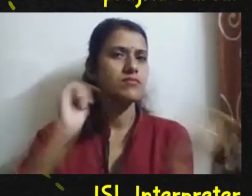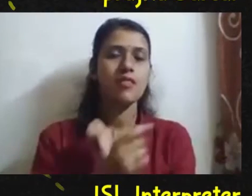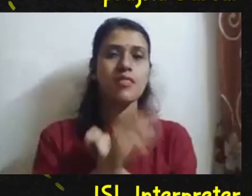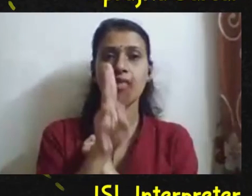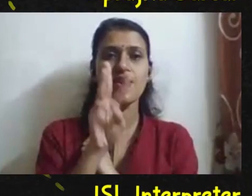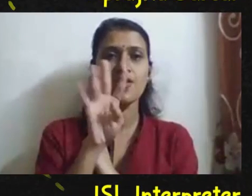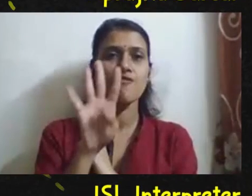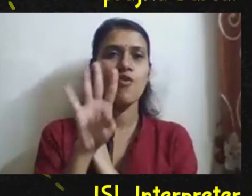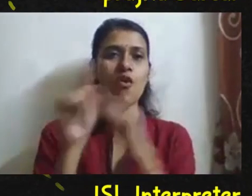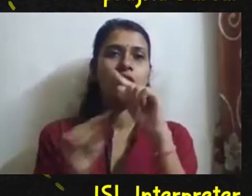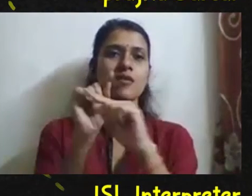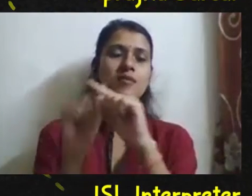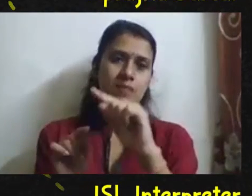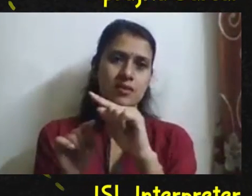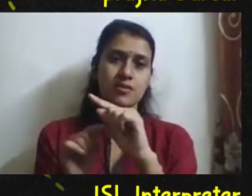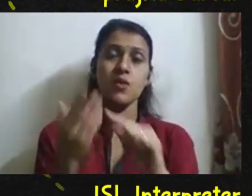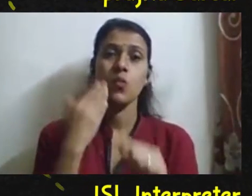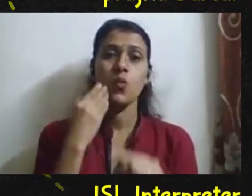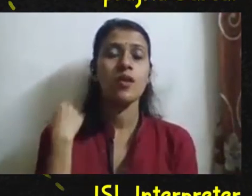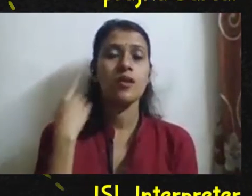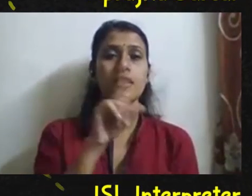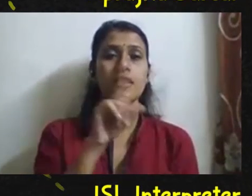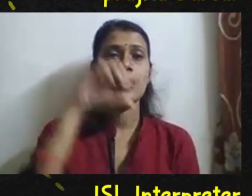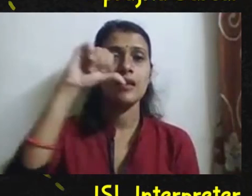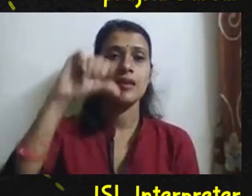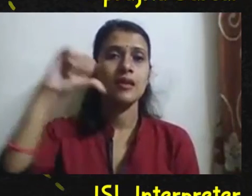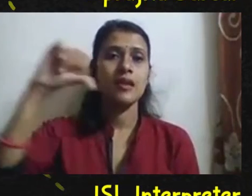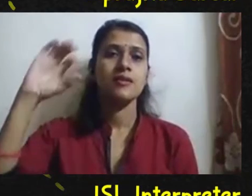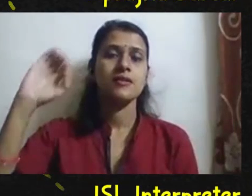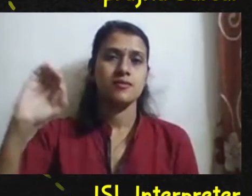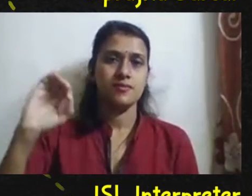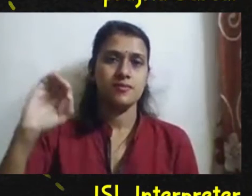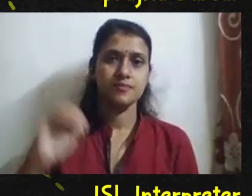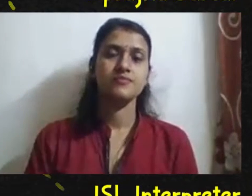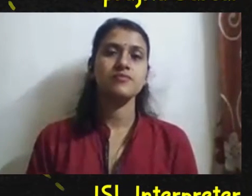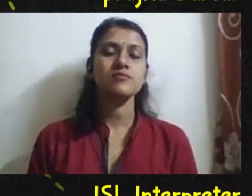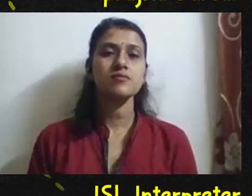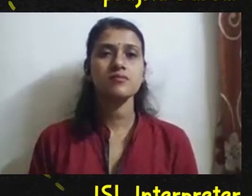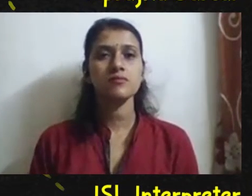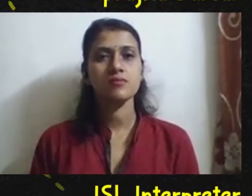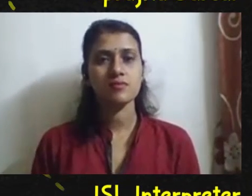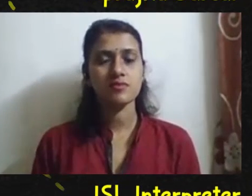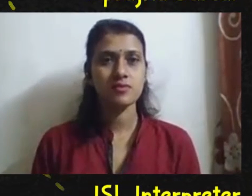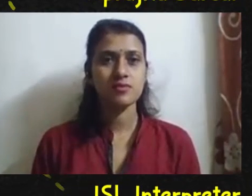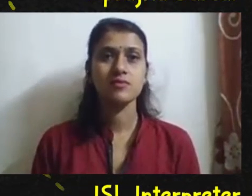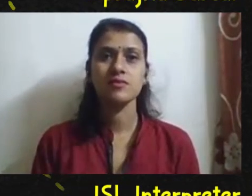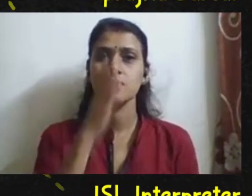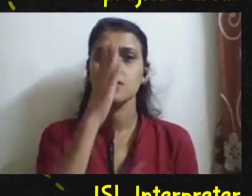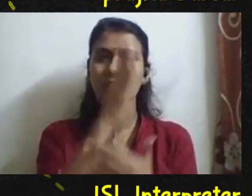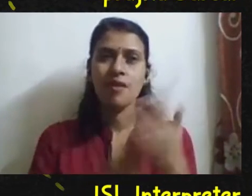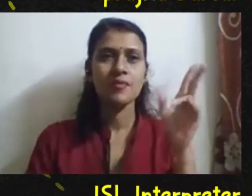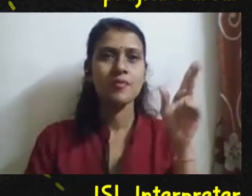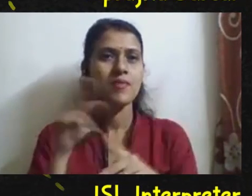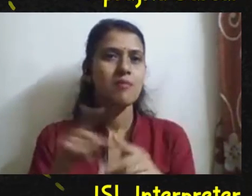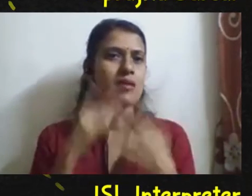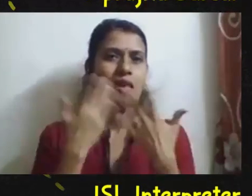in 1990s and 36% in 2015. And half the population is not using any